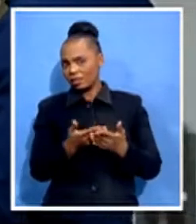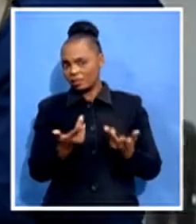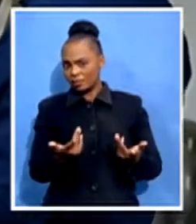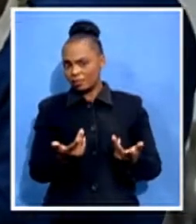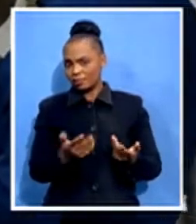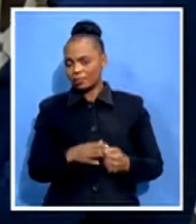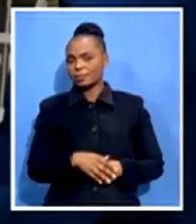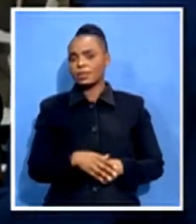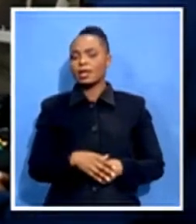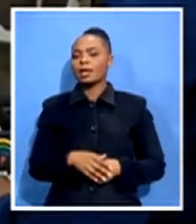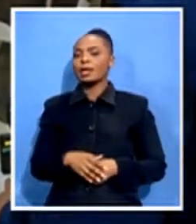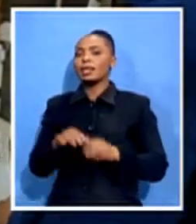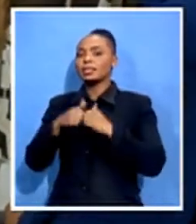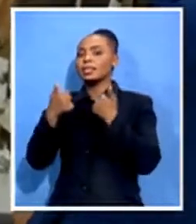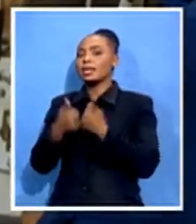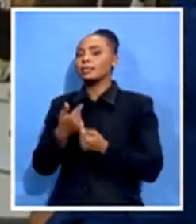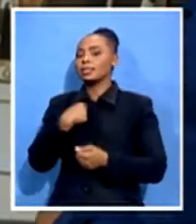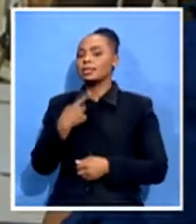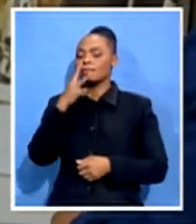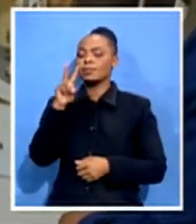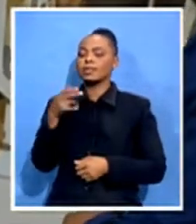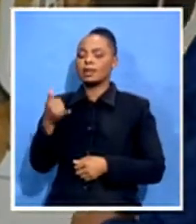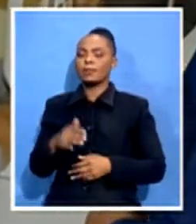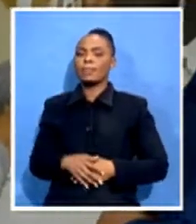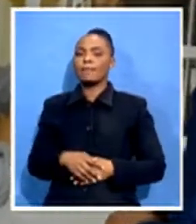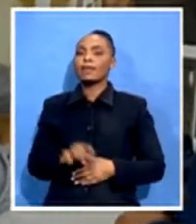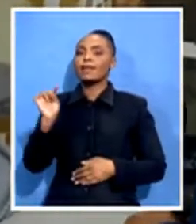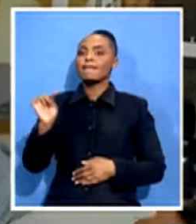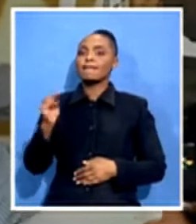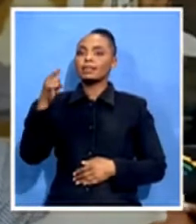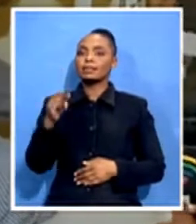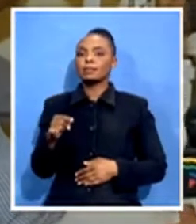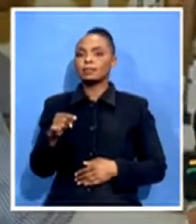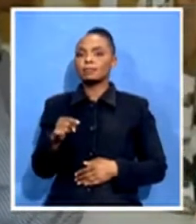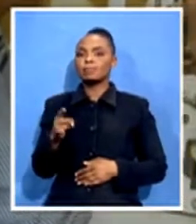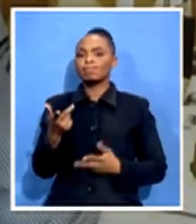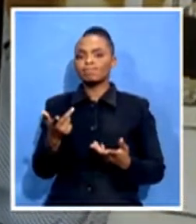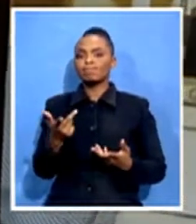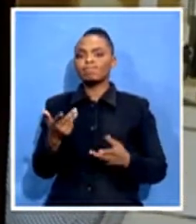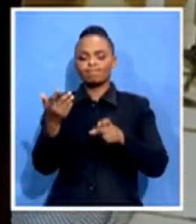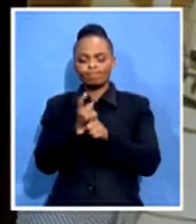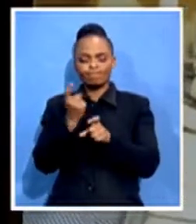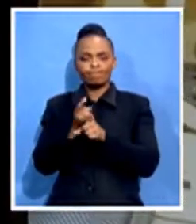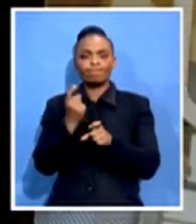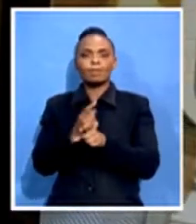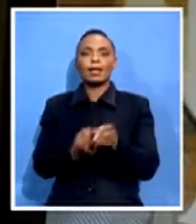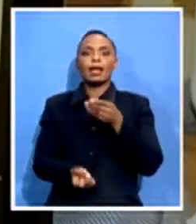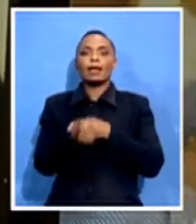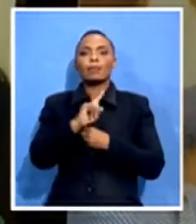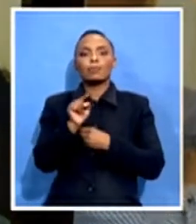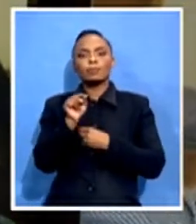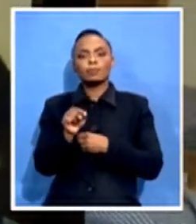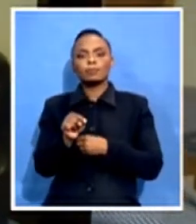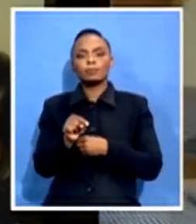is the issue where there is reluctance to take up the vaccine. So that's the